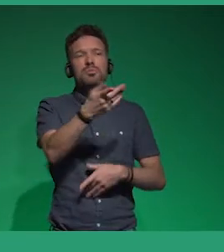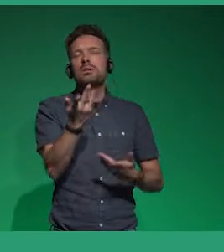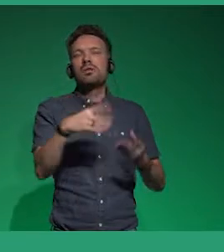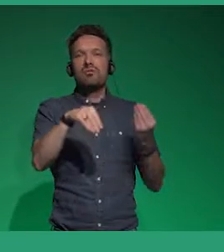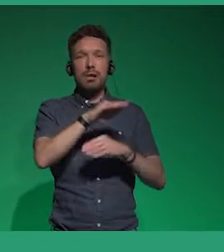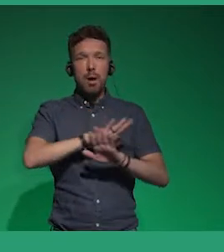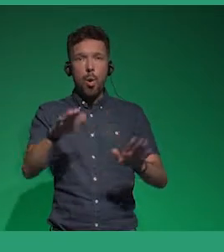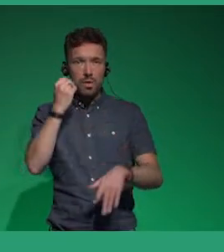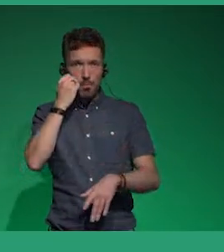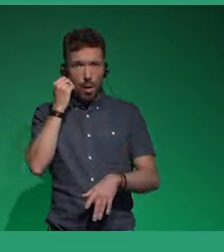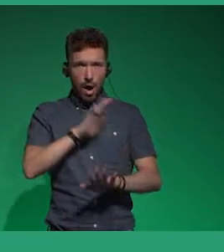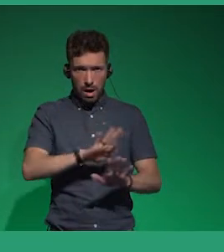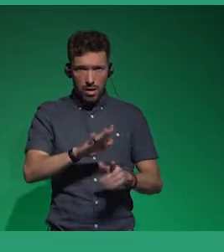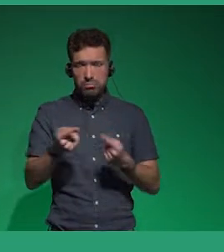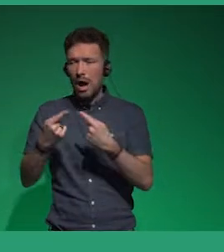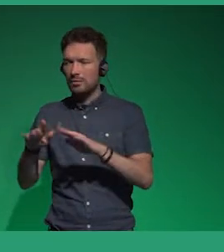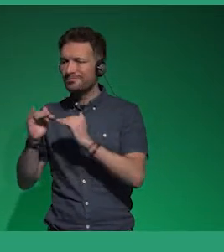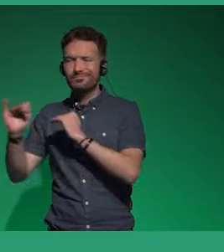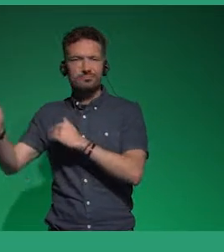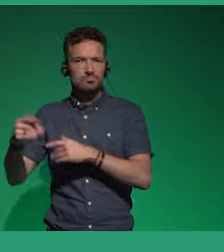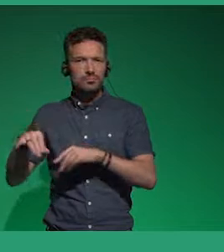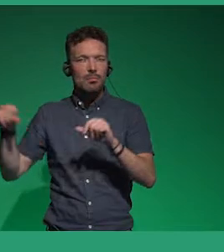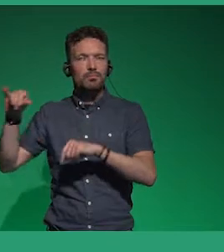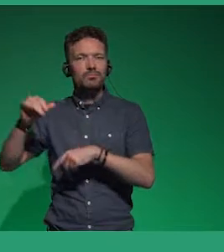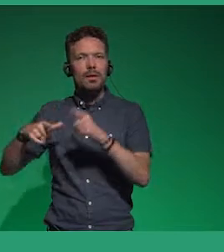poverty rates are lower.